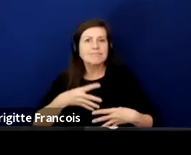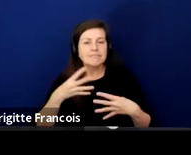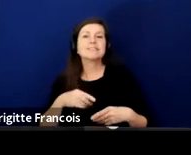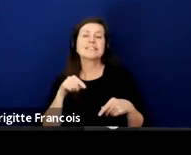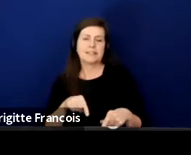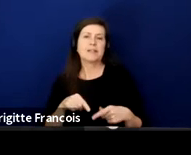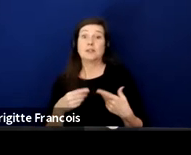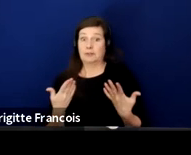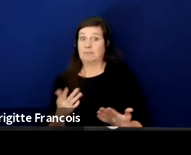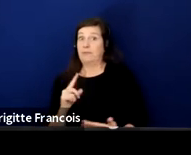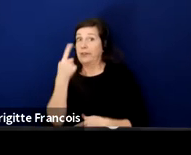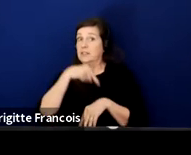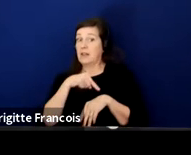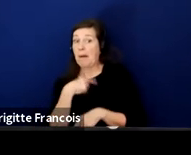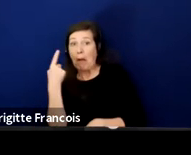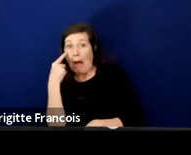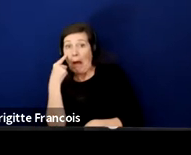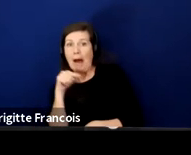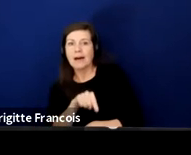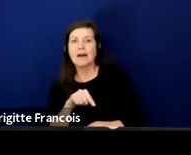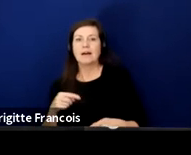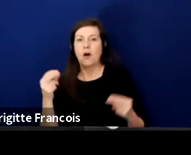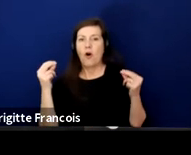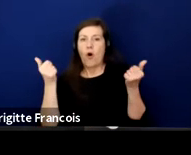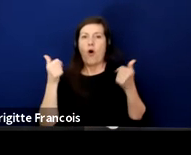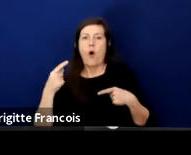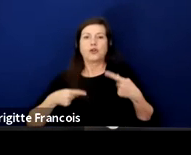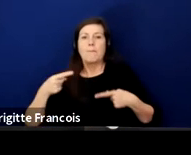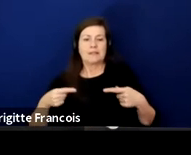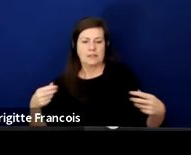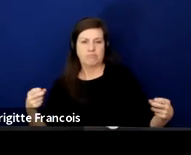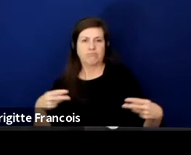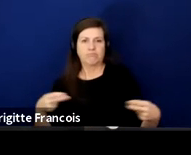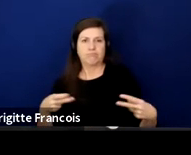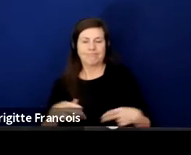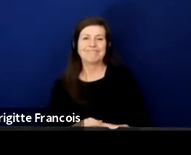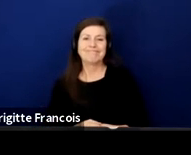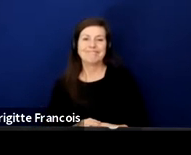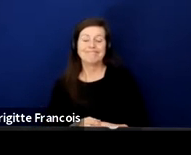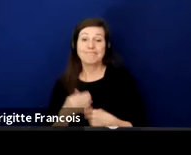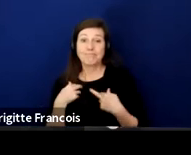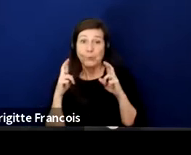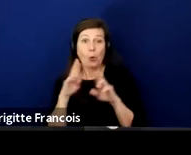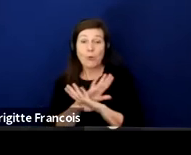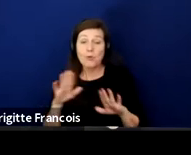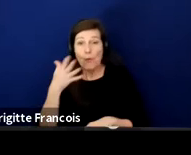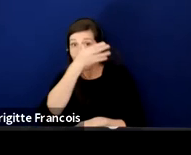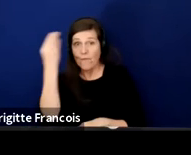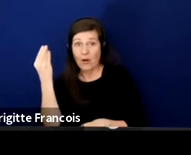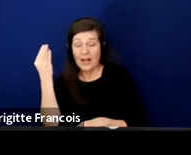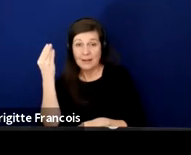translated captioning. So that's really really nice. So I hope I haven't forgotten anyone. Thanks